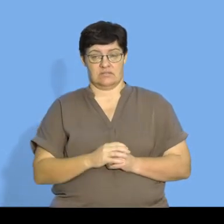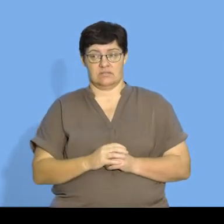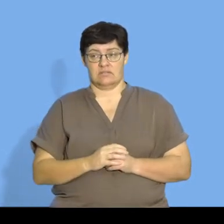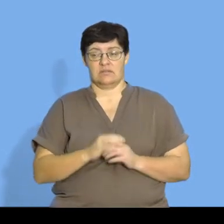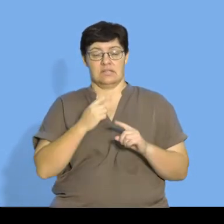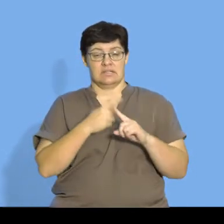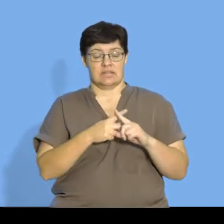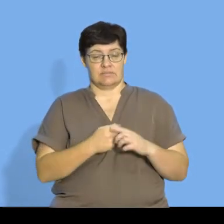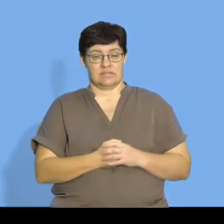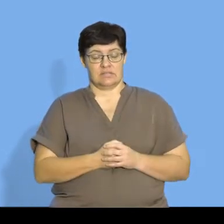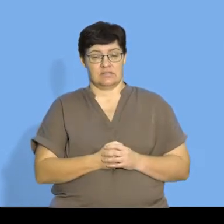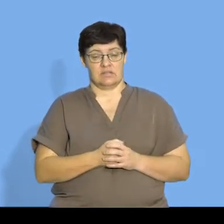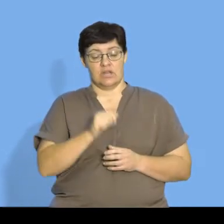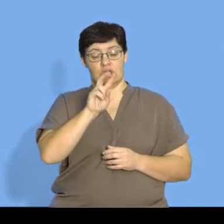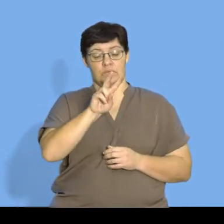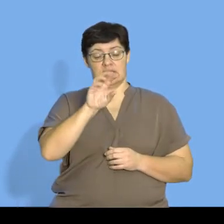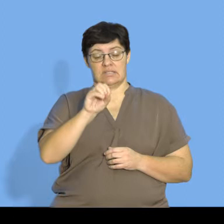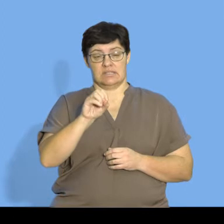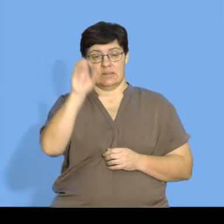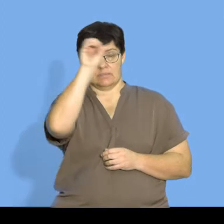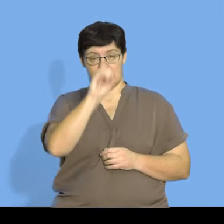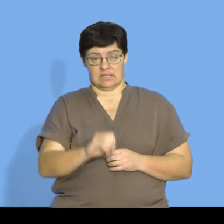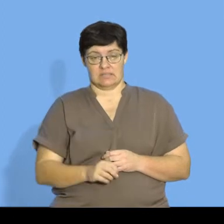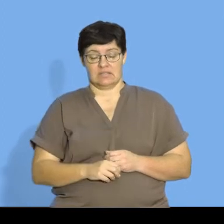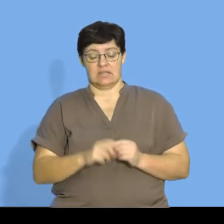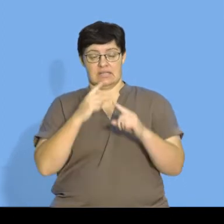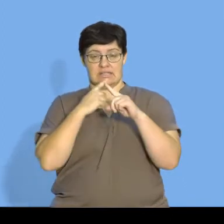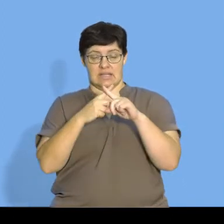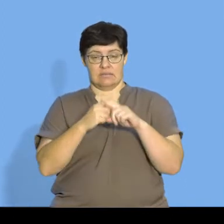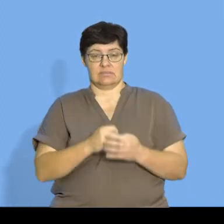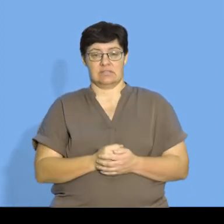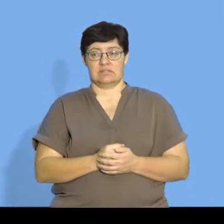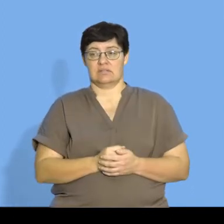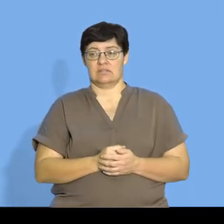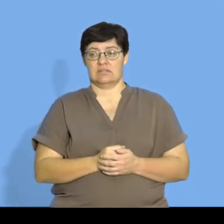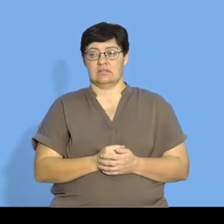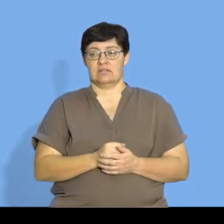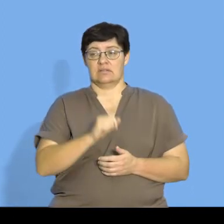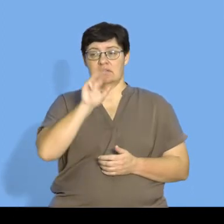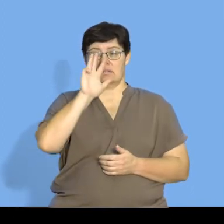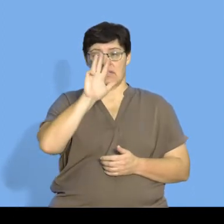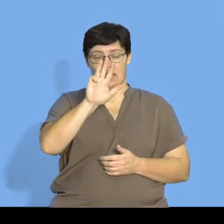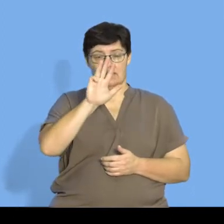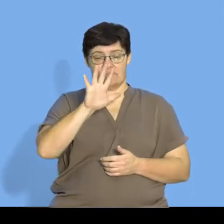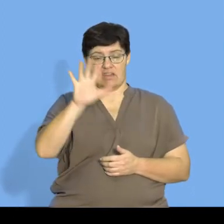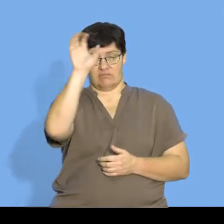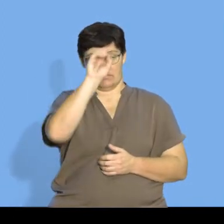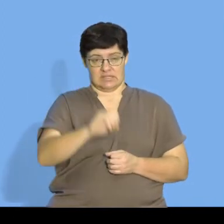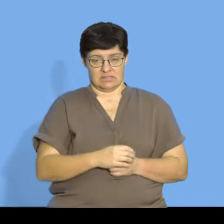180,000 times your 20% is equal to that, times